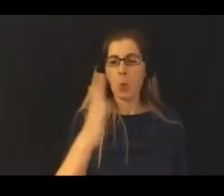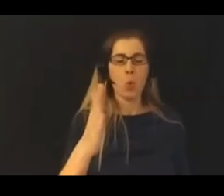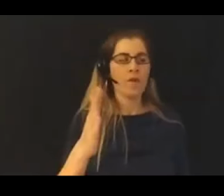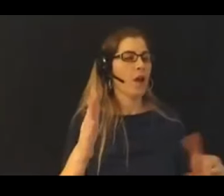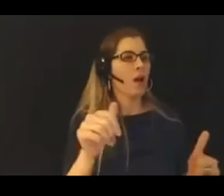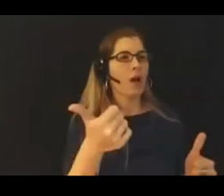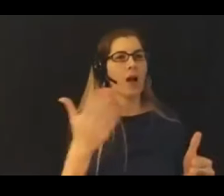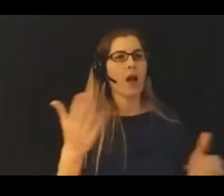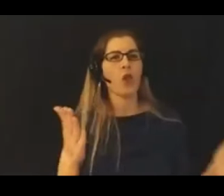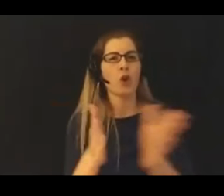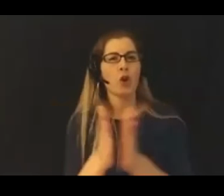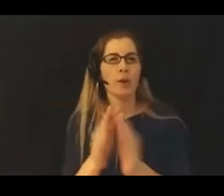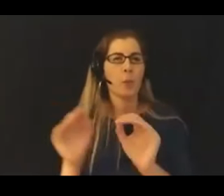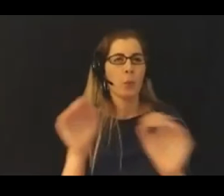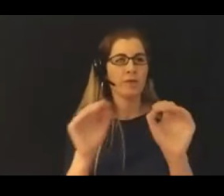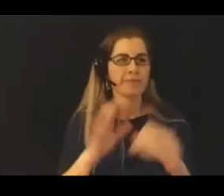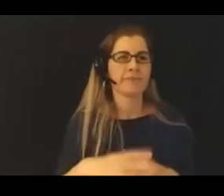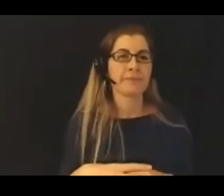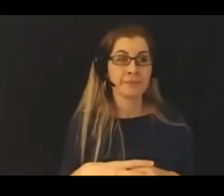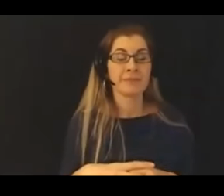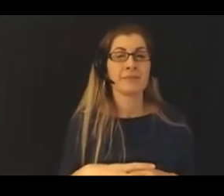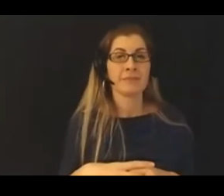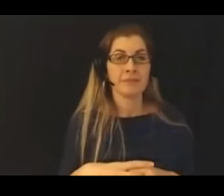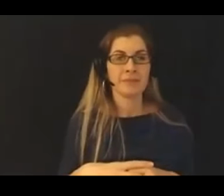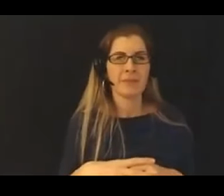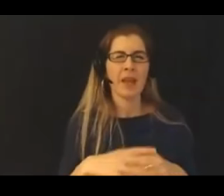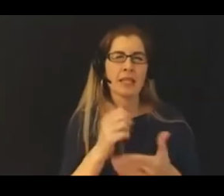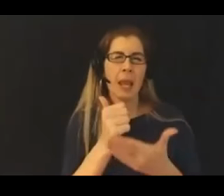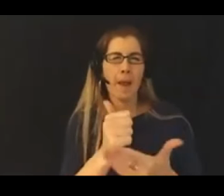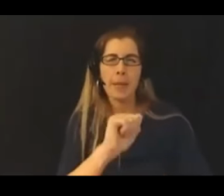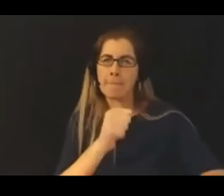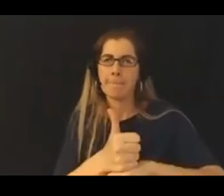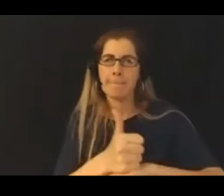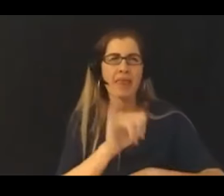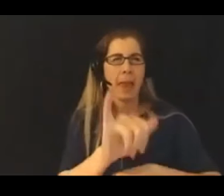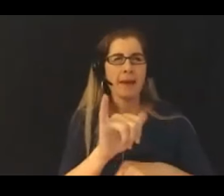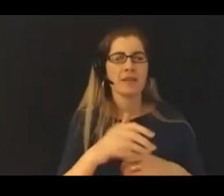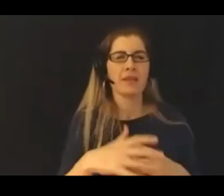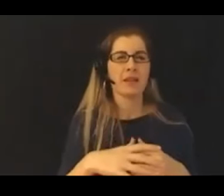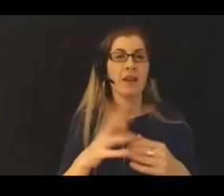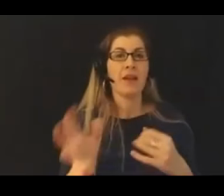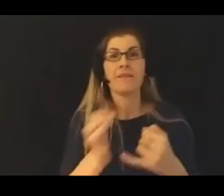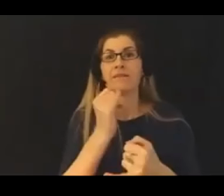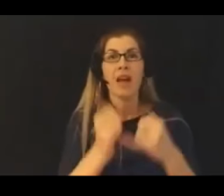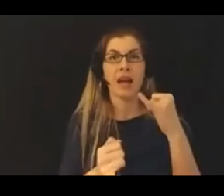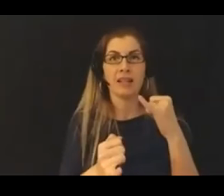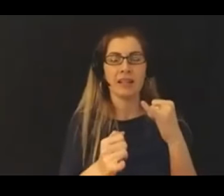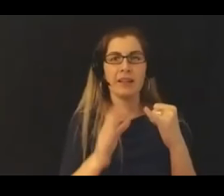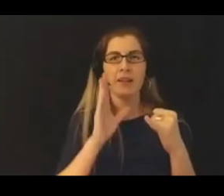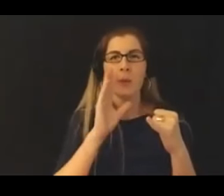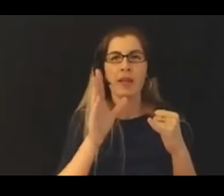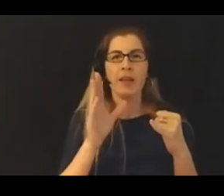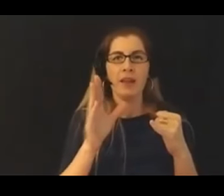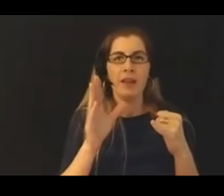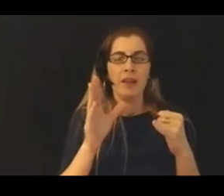Very nice. Sort of cementing that pattern through the body. And then finally, we're going to move